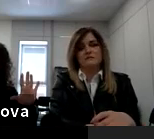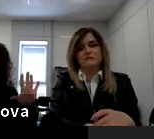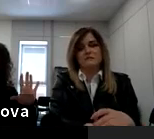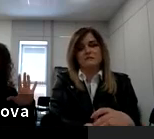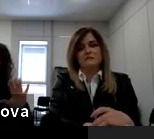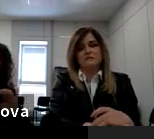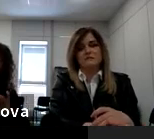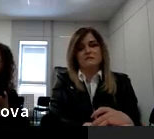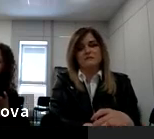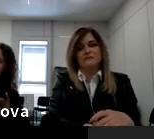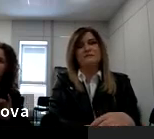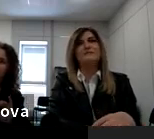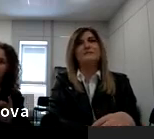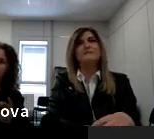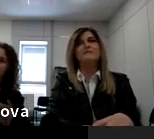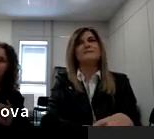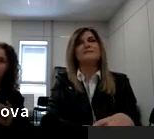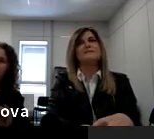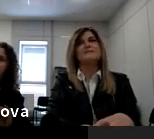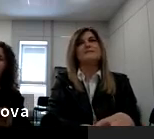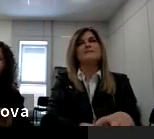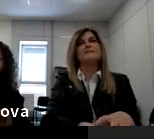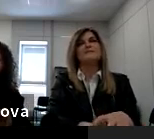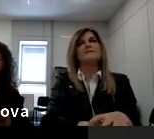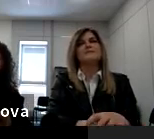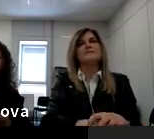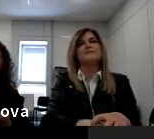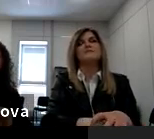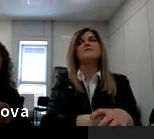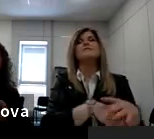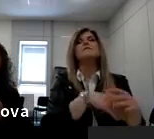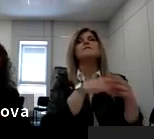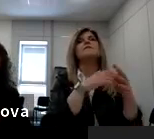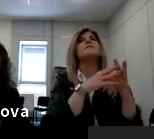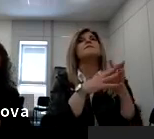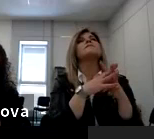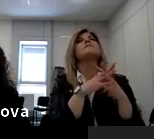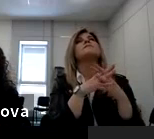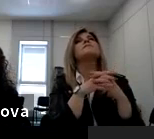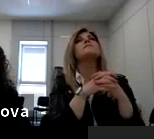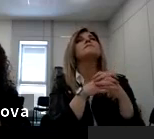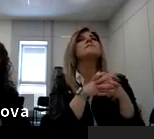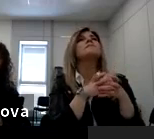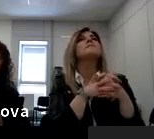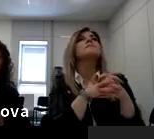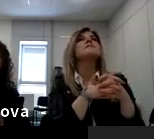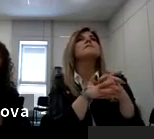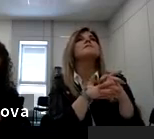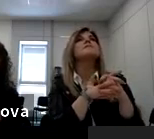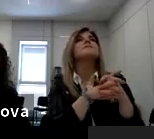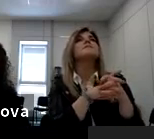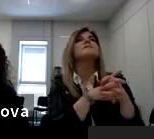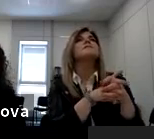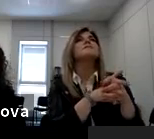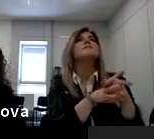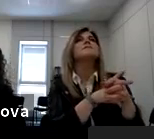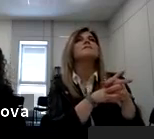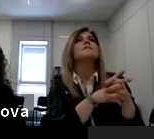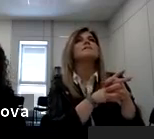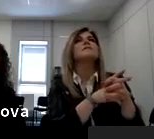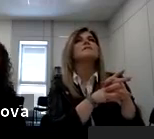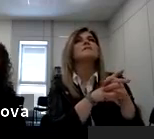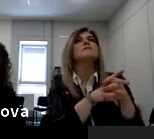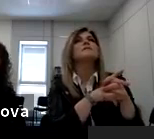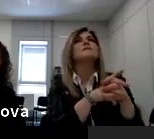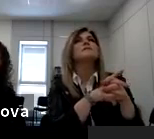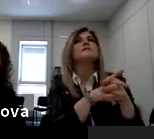we moved out red channel. So we have here customized solution. We have here LEDs